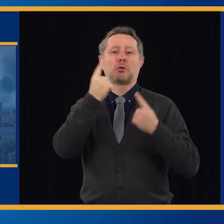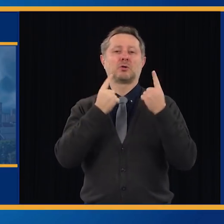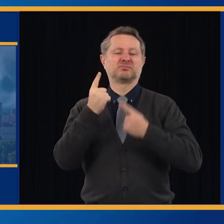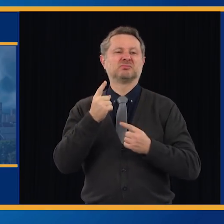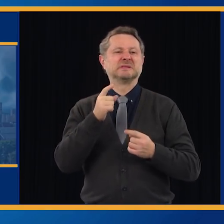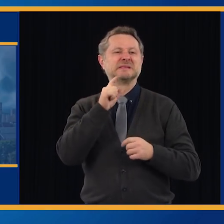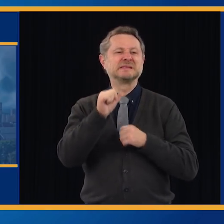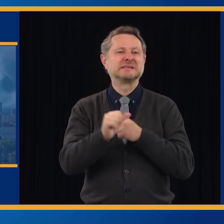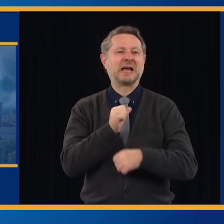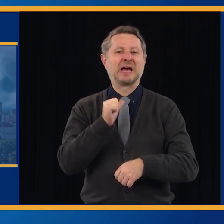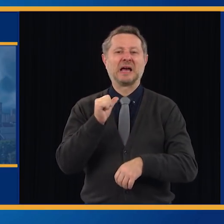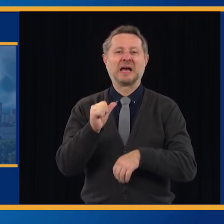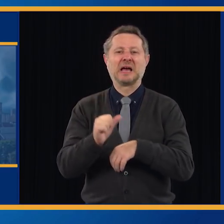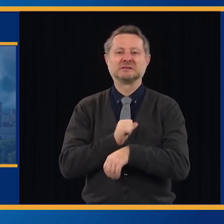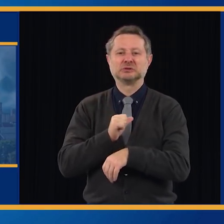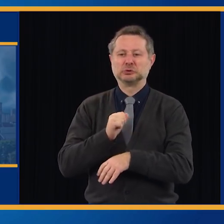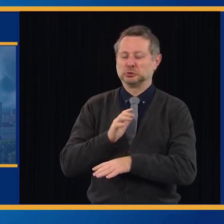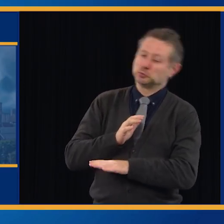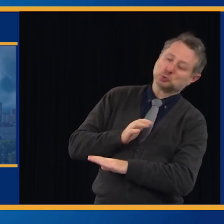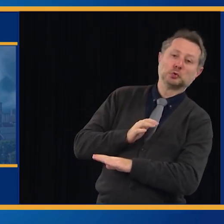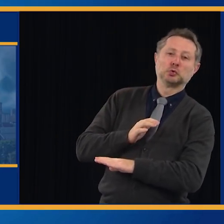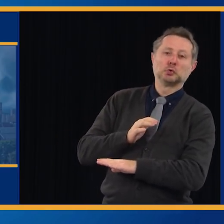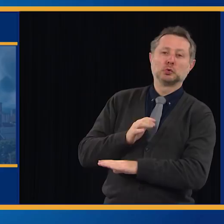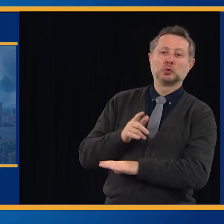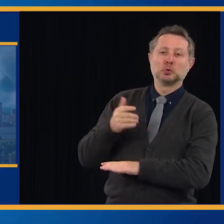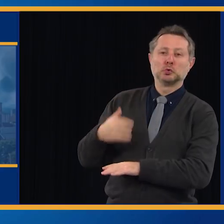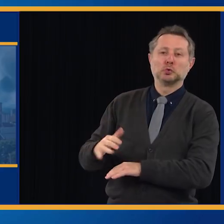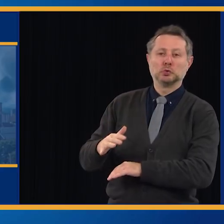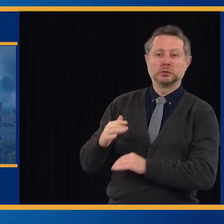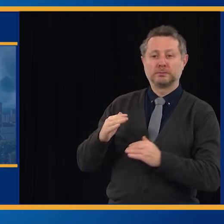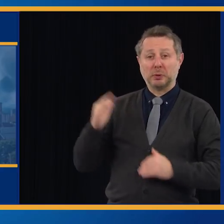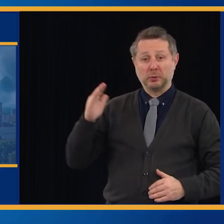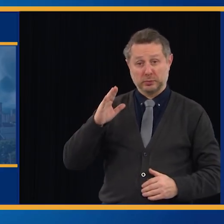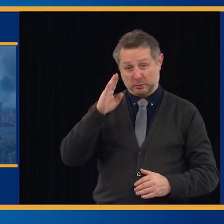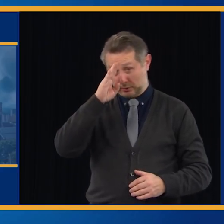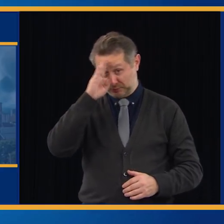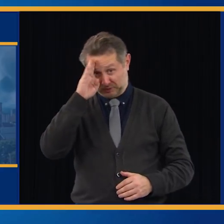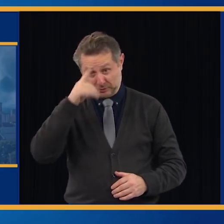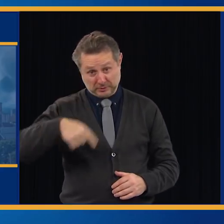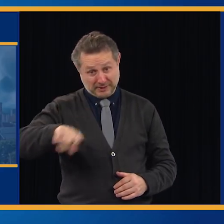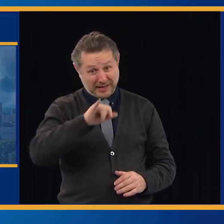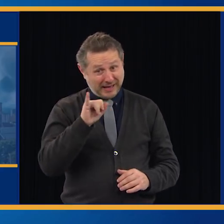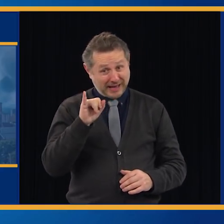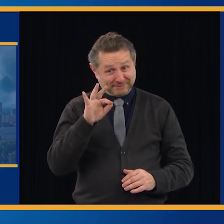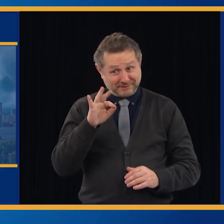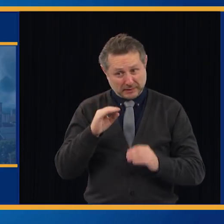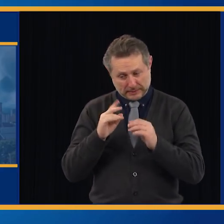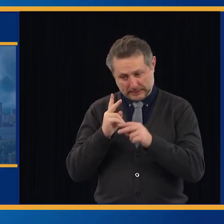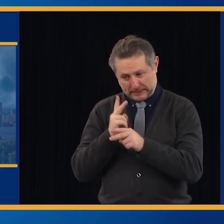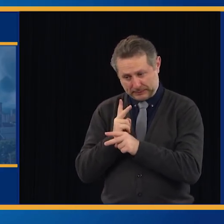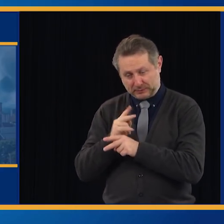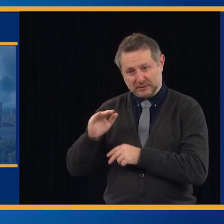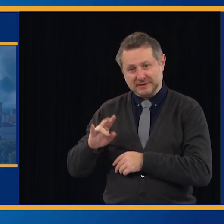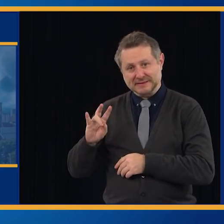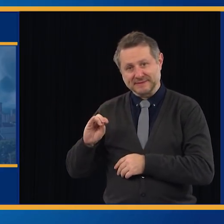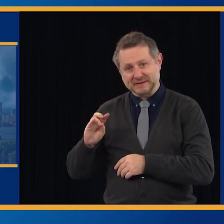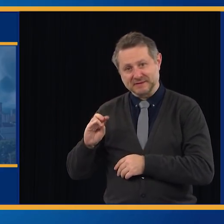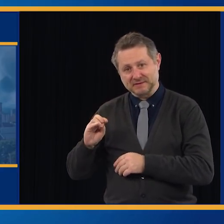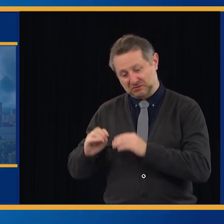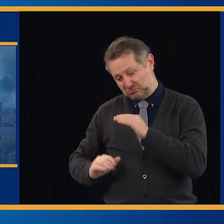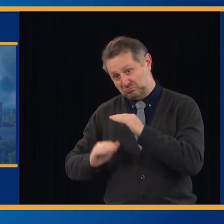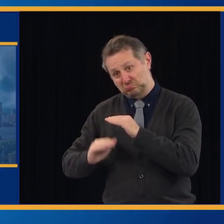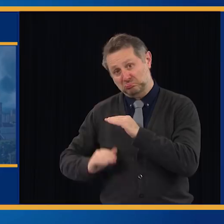that. Remember, hospital capacity, if you're at 70% on your hospitals, there's a